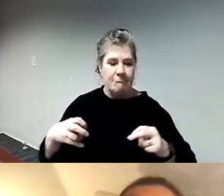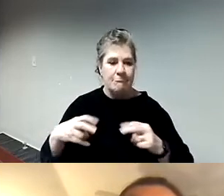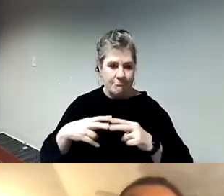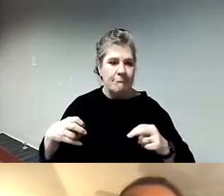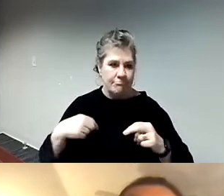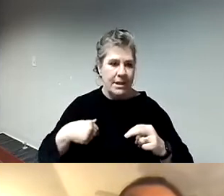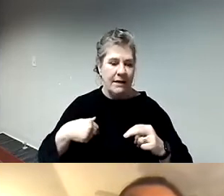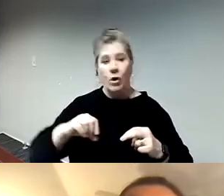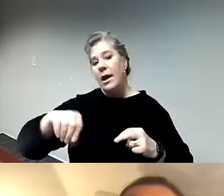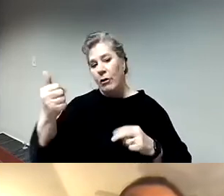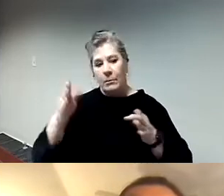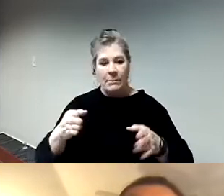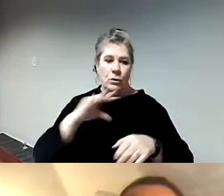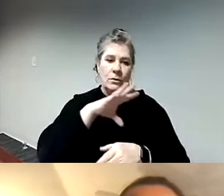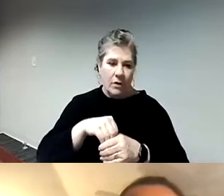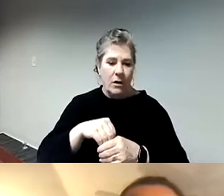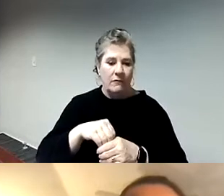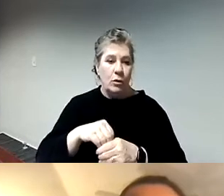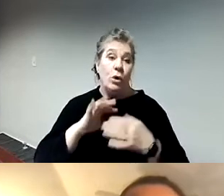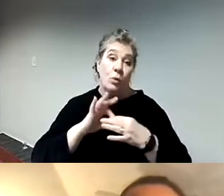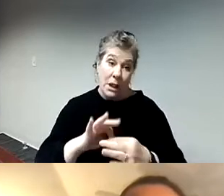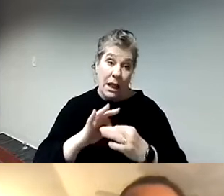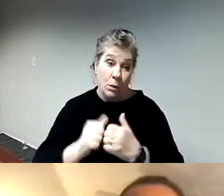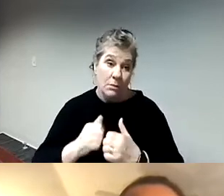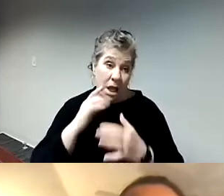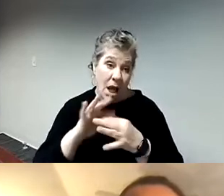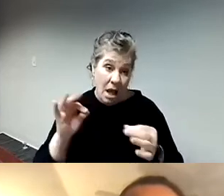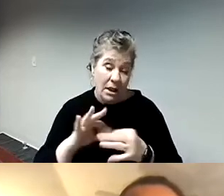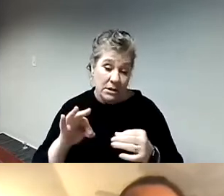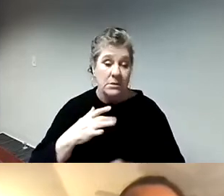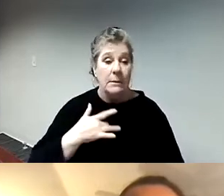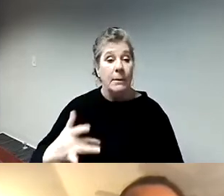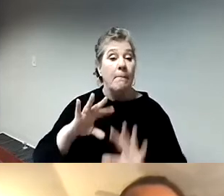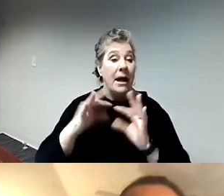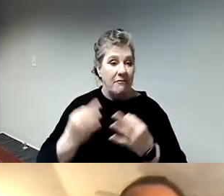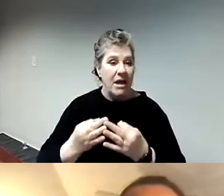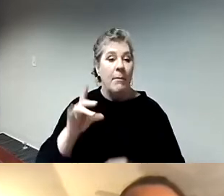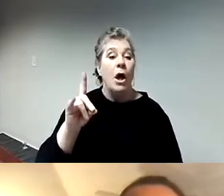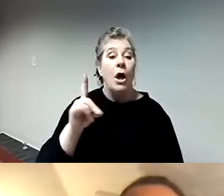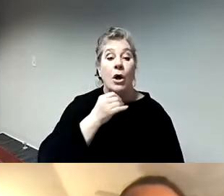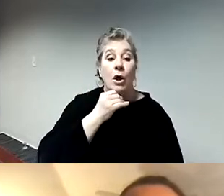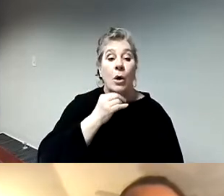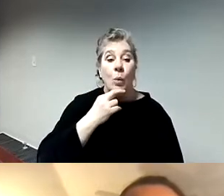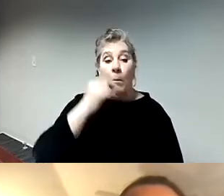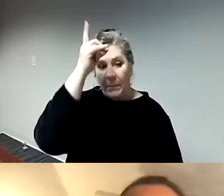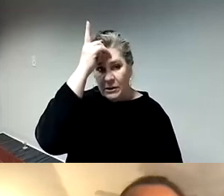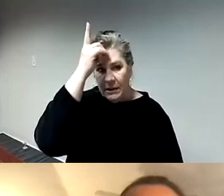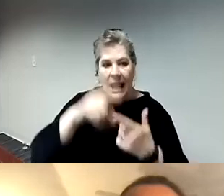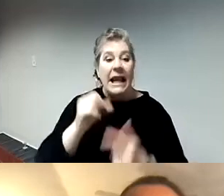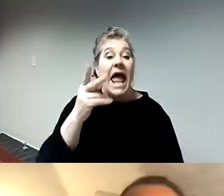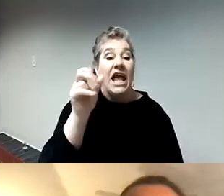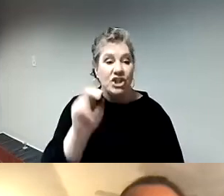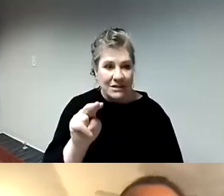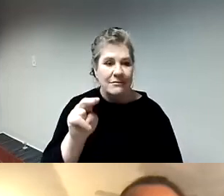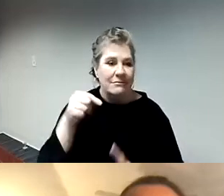and for anybody here who might be able to relate, specifically like my family is Dominican and Haitian. And so